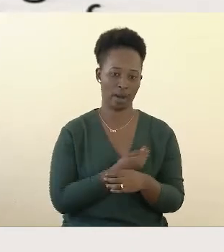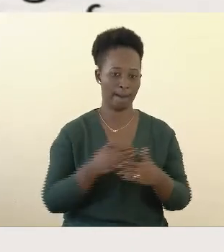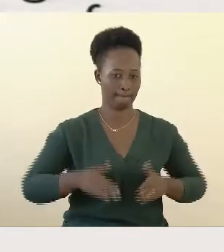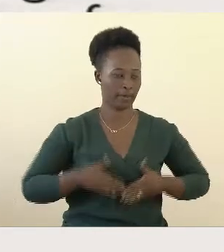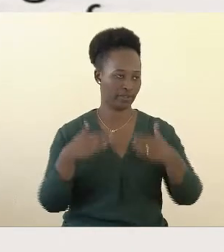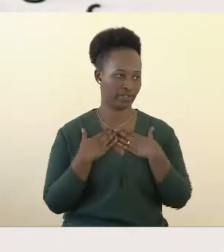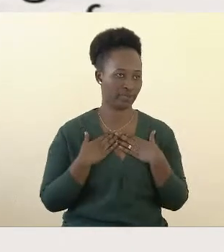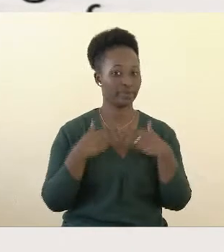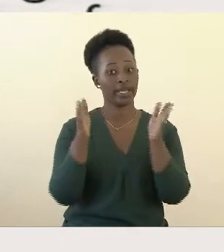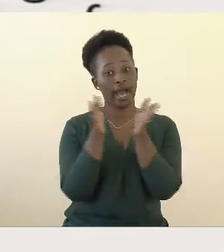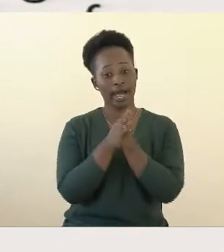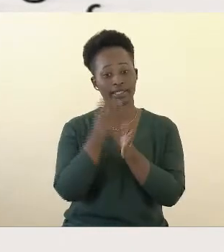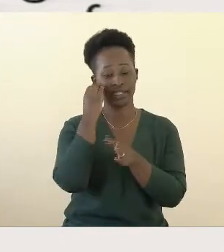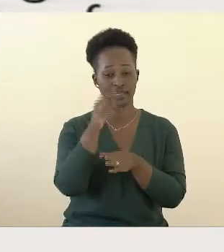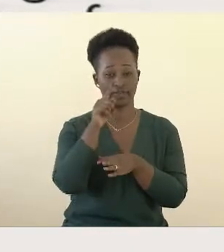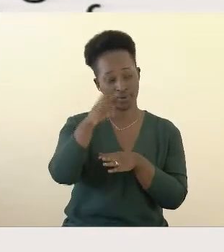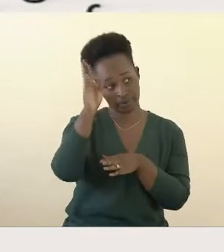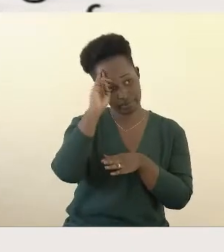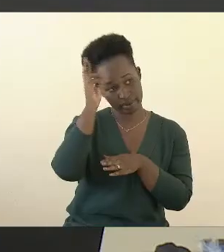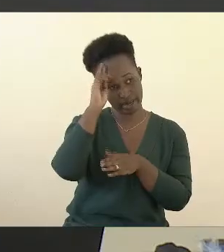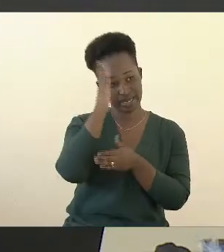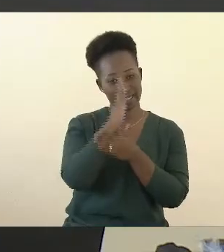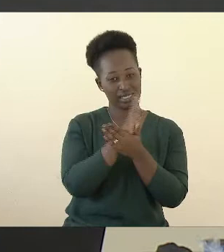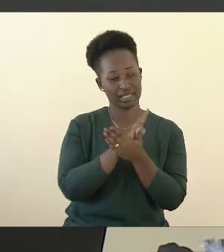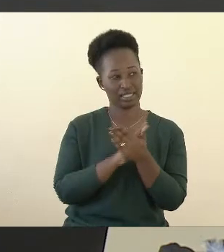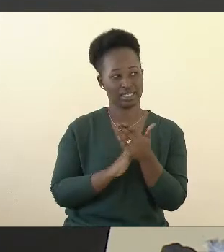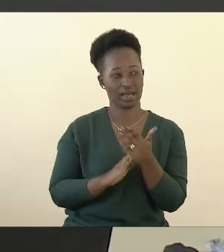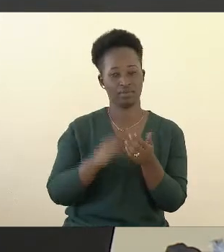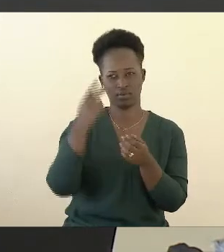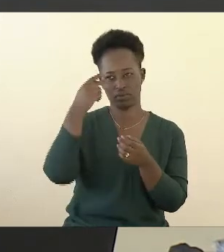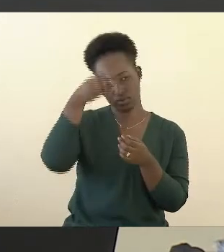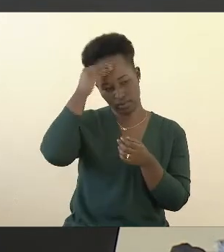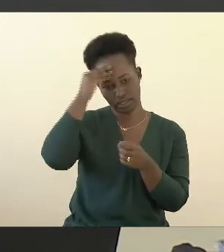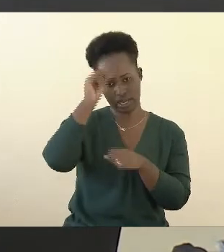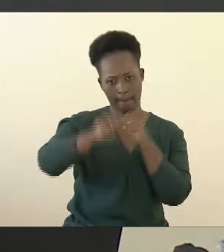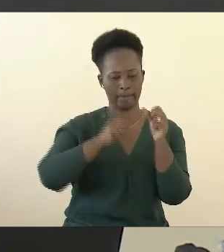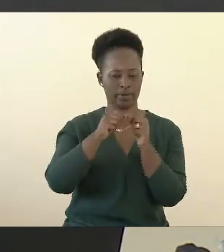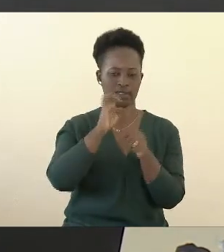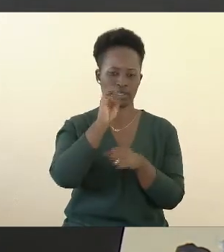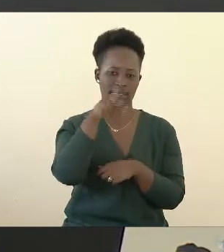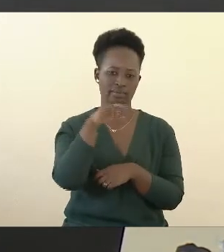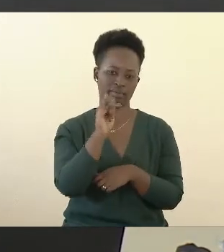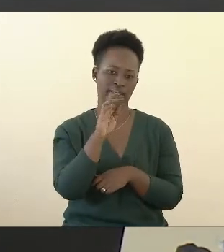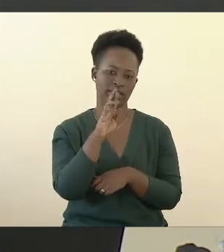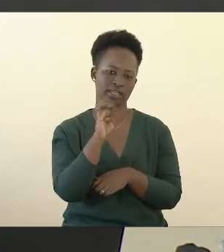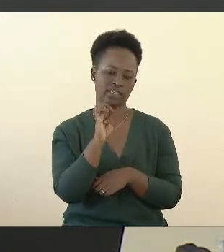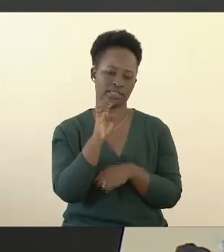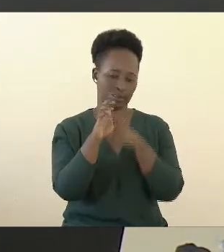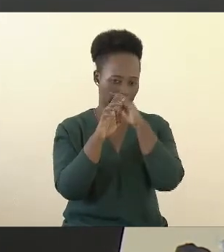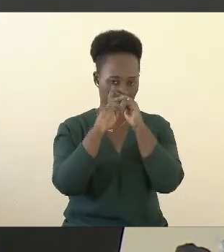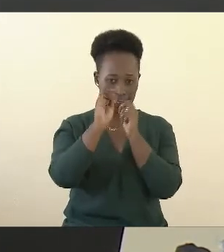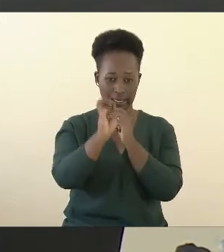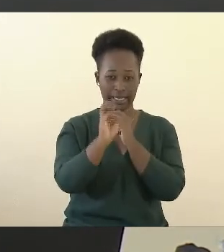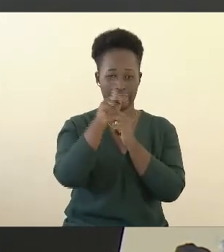And if you remember, let me just, in summary, making about epidermis, remember that the